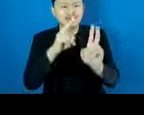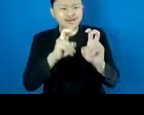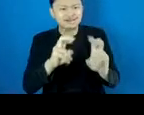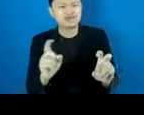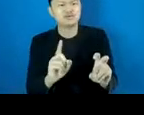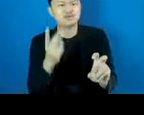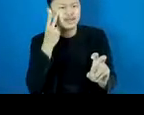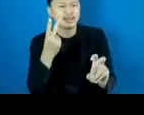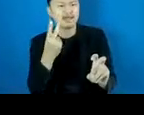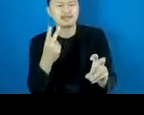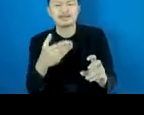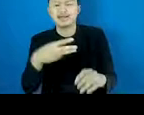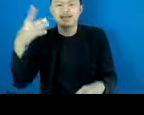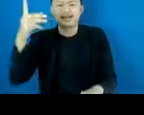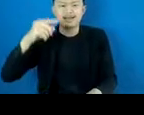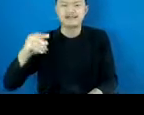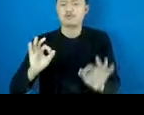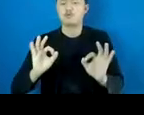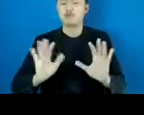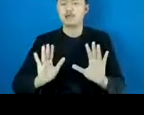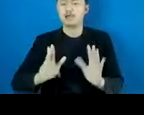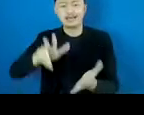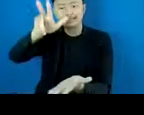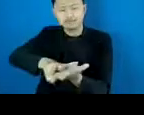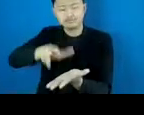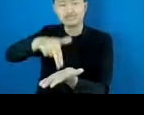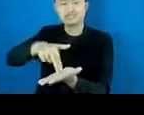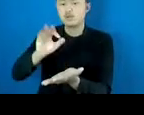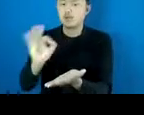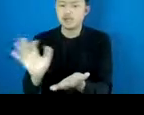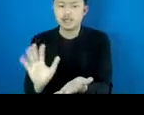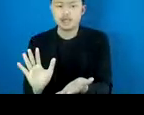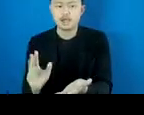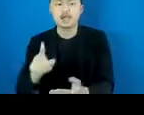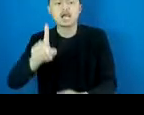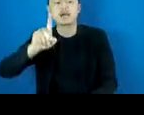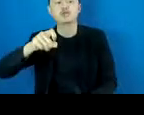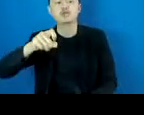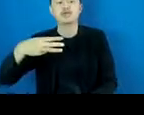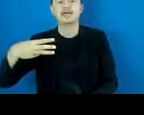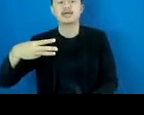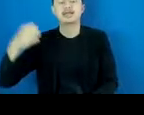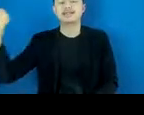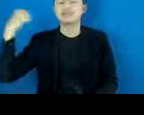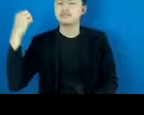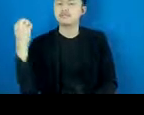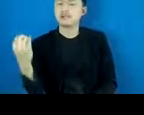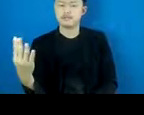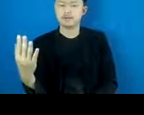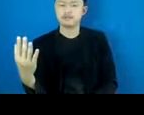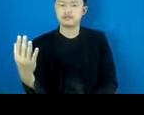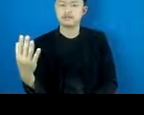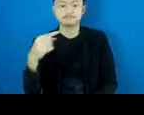terms of the routes, in terms of the energy requirements of those routes, the Mr. depot Rebellion, selection.